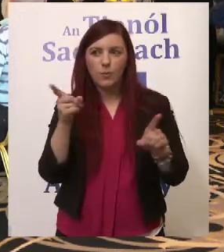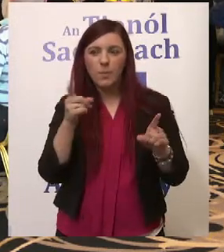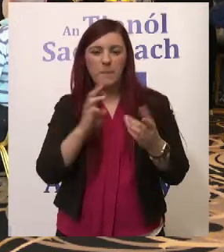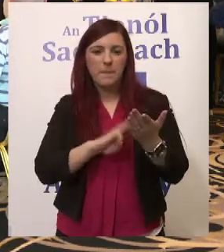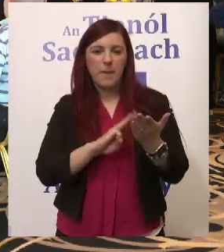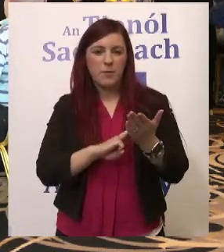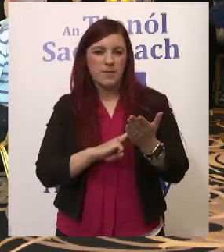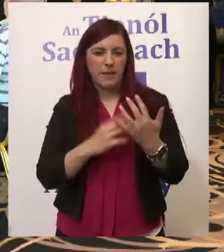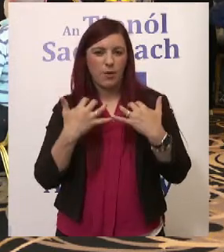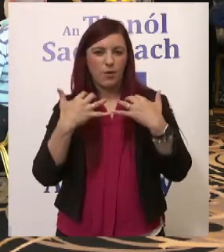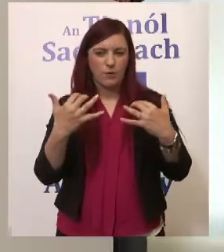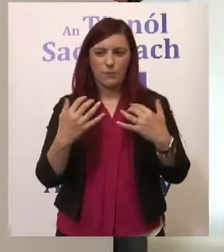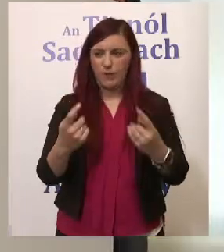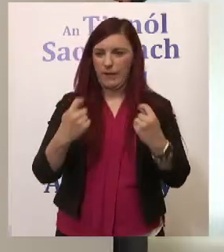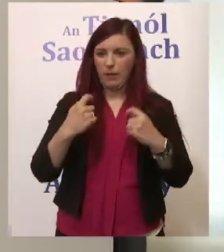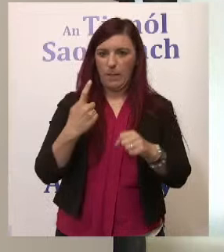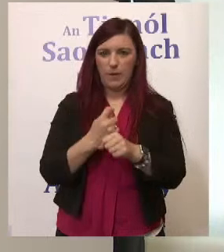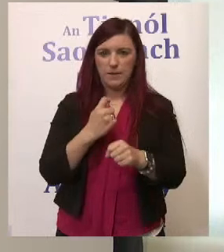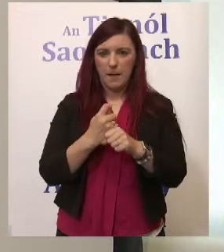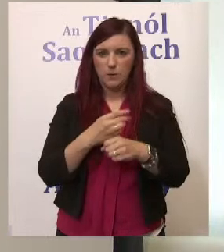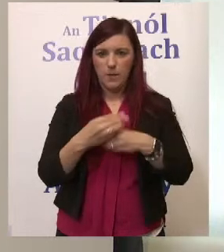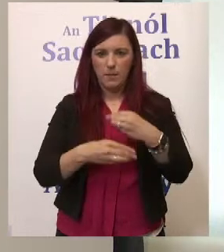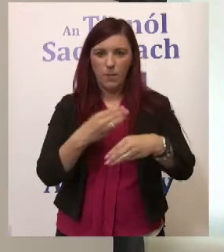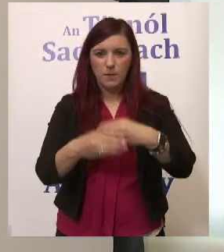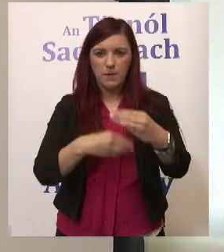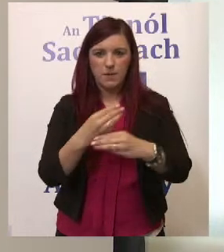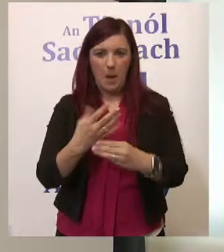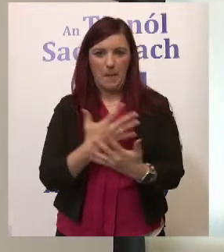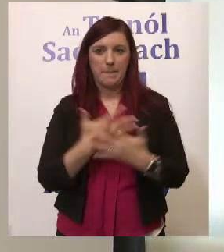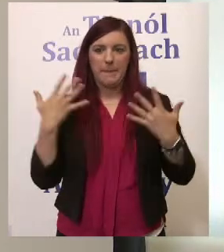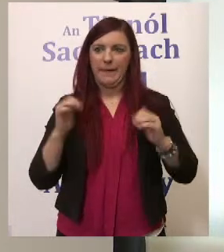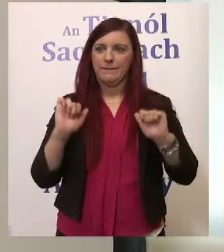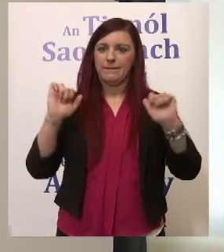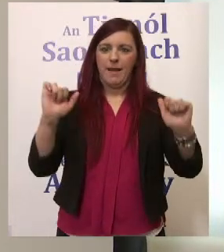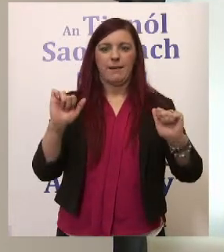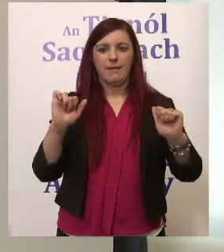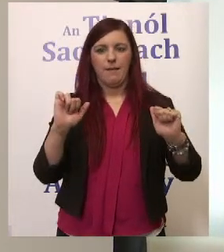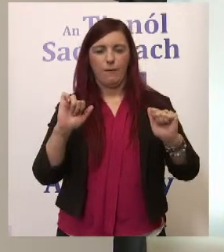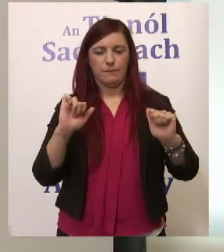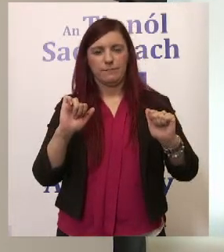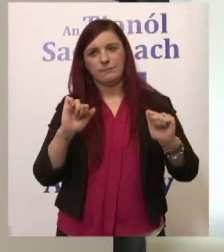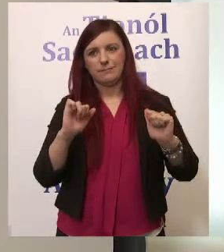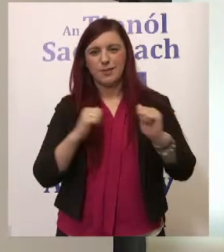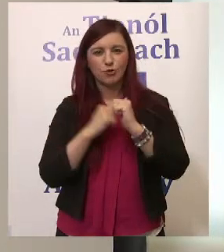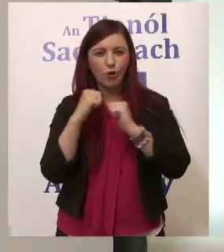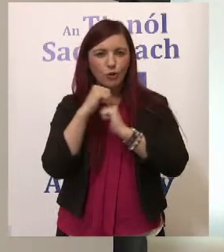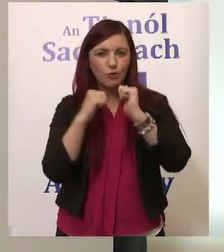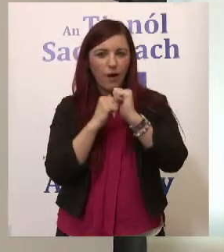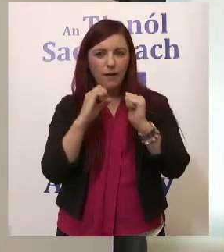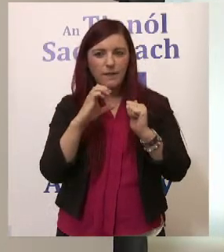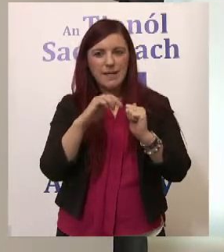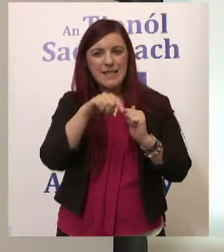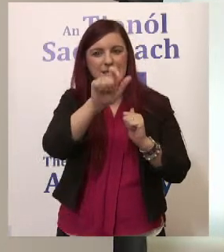for giving so much of your time to this process. I'm a big fan of the format of the Citizens' Assembly. They've proven to be a